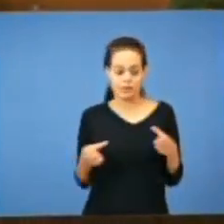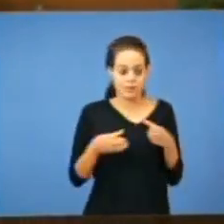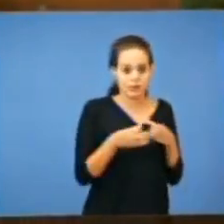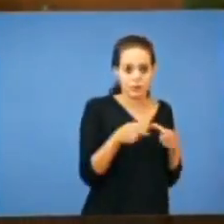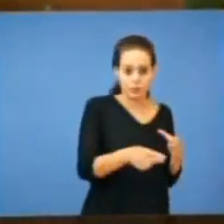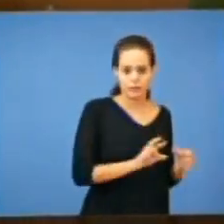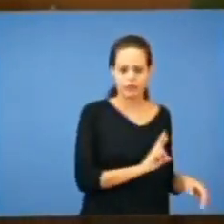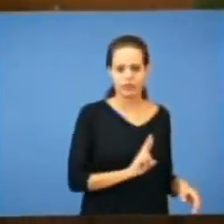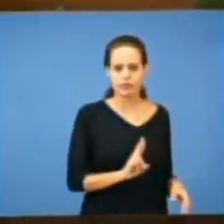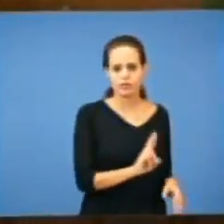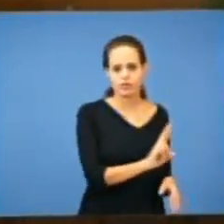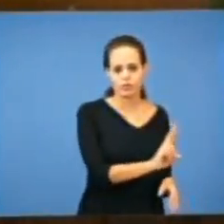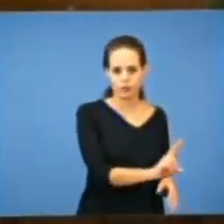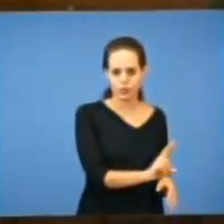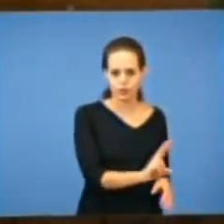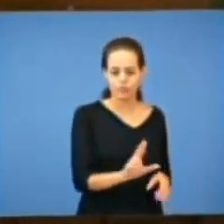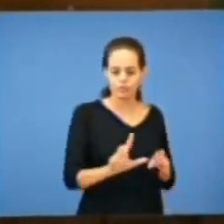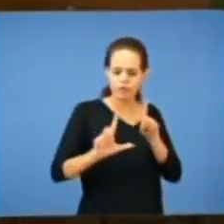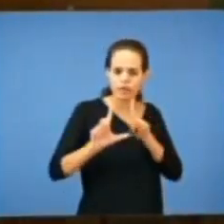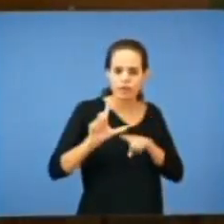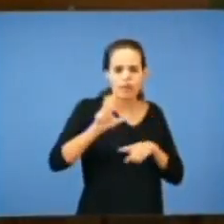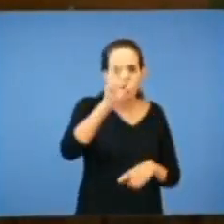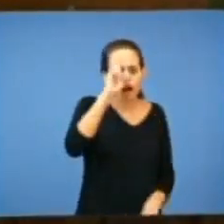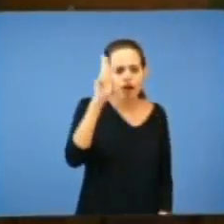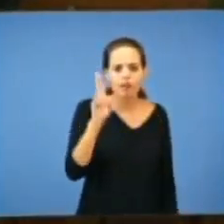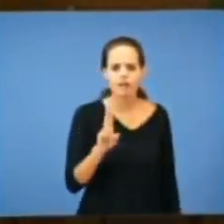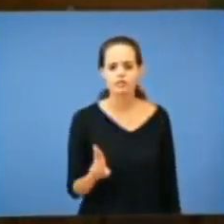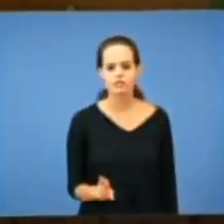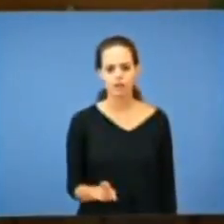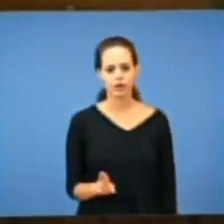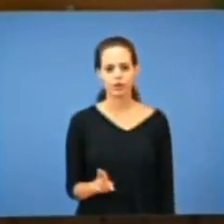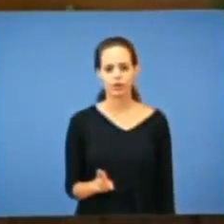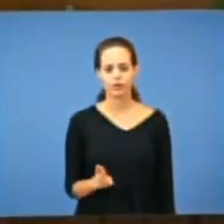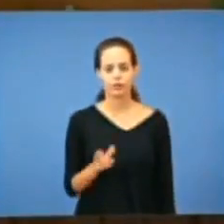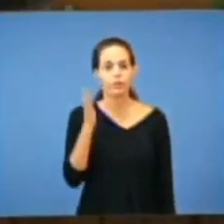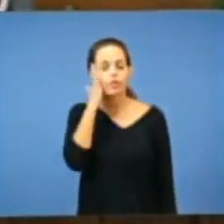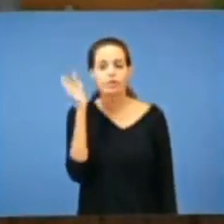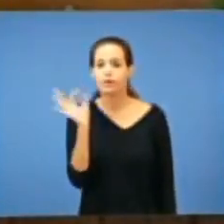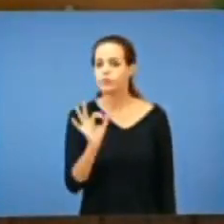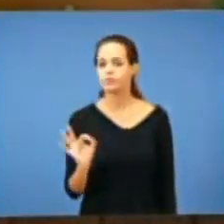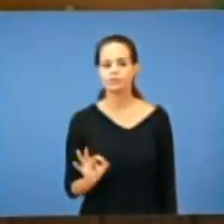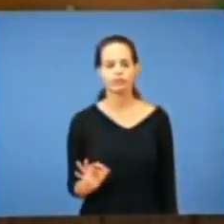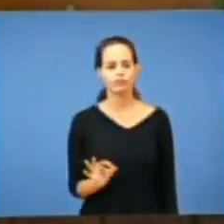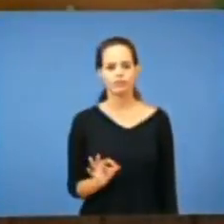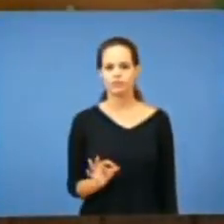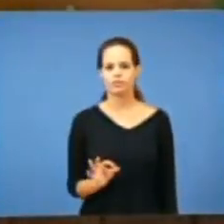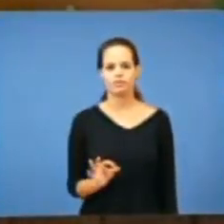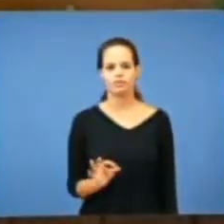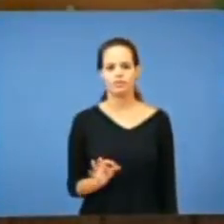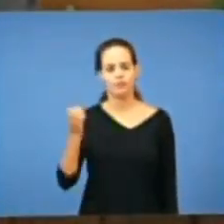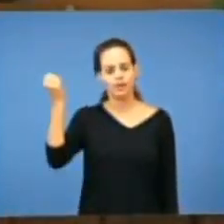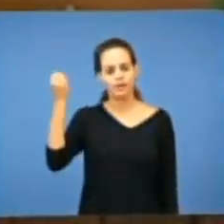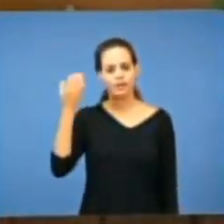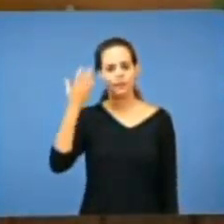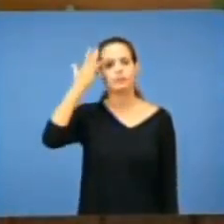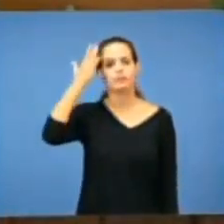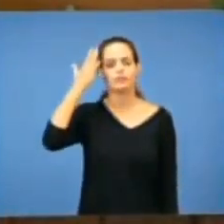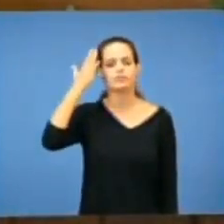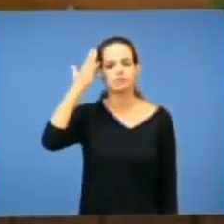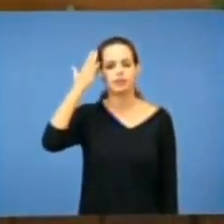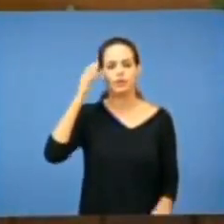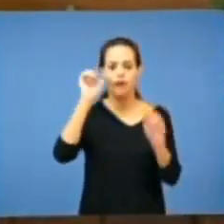reveals what the trumpets are going to be to happen. They don't understand the revelation. They are not able to reach